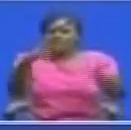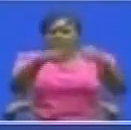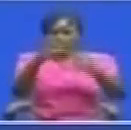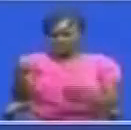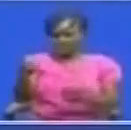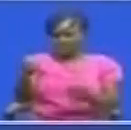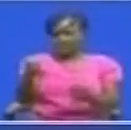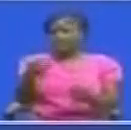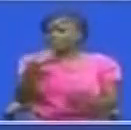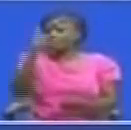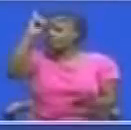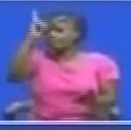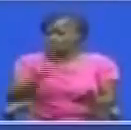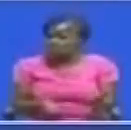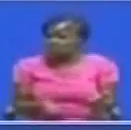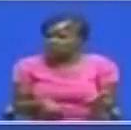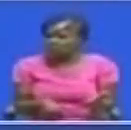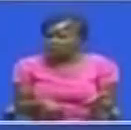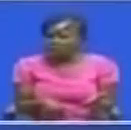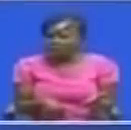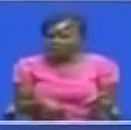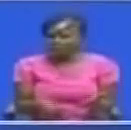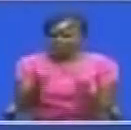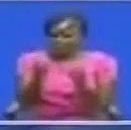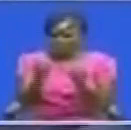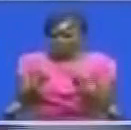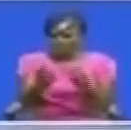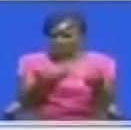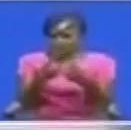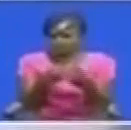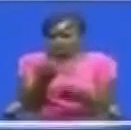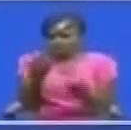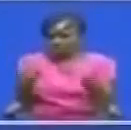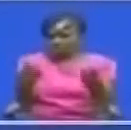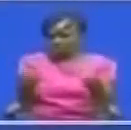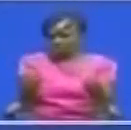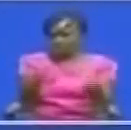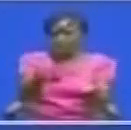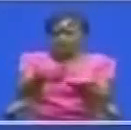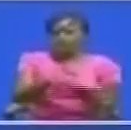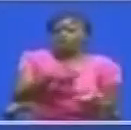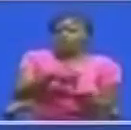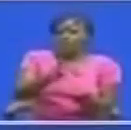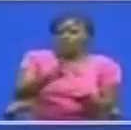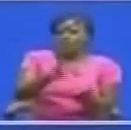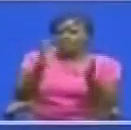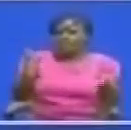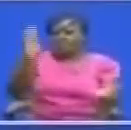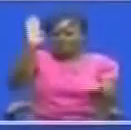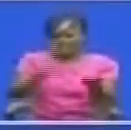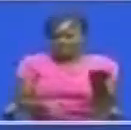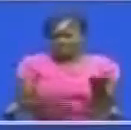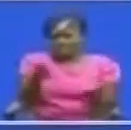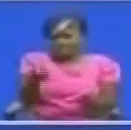So basically all you're saying is if you talked about it as a single thing, debt payment would be bigger than many ministries put together. I